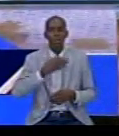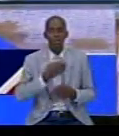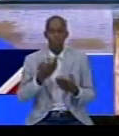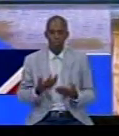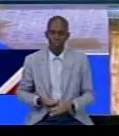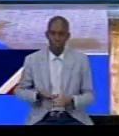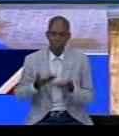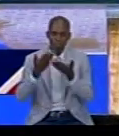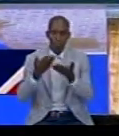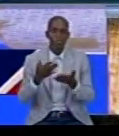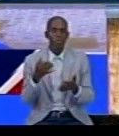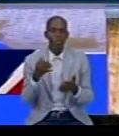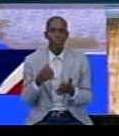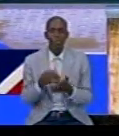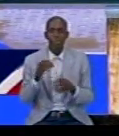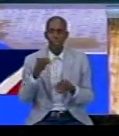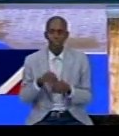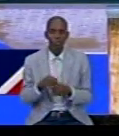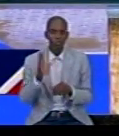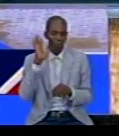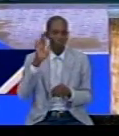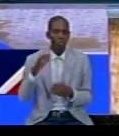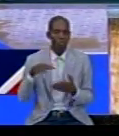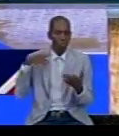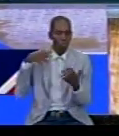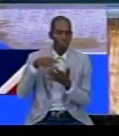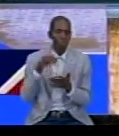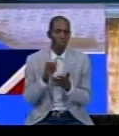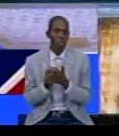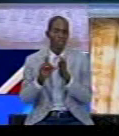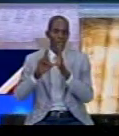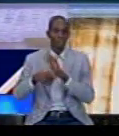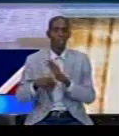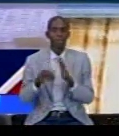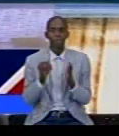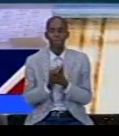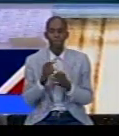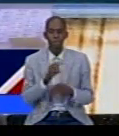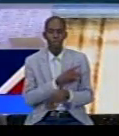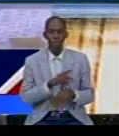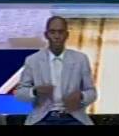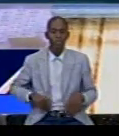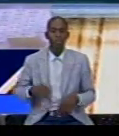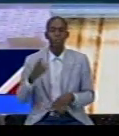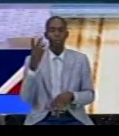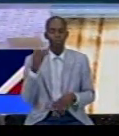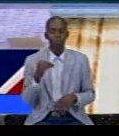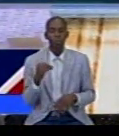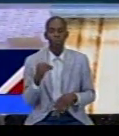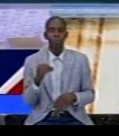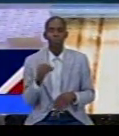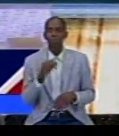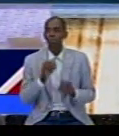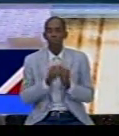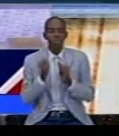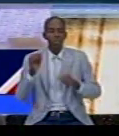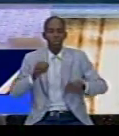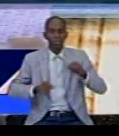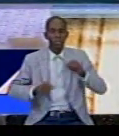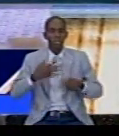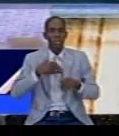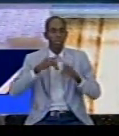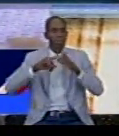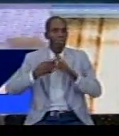will study later, in details that Nebuchadnezzar was convinced. He remembered, he recalled